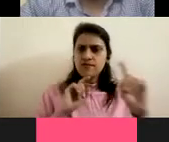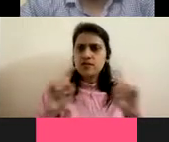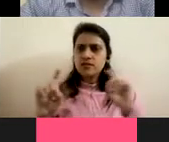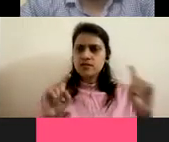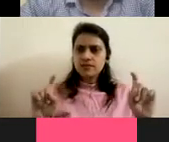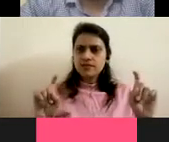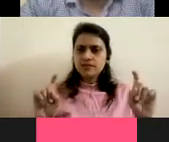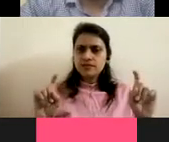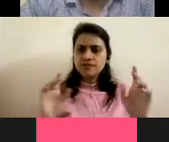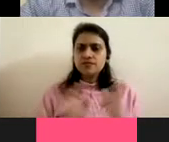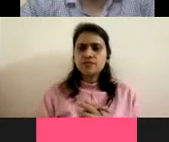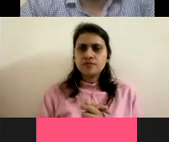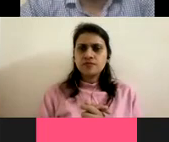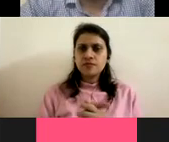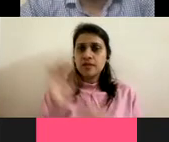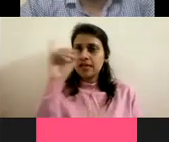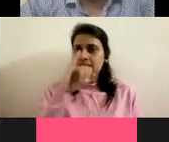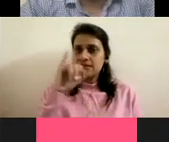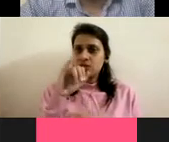Can I put you into the six rooms?